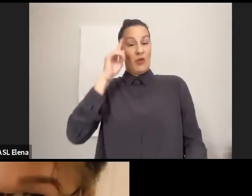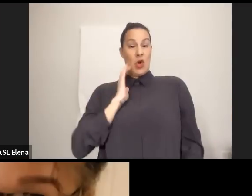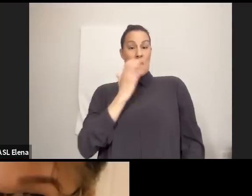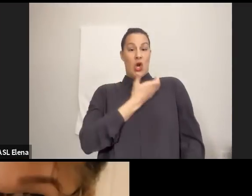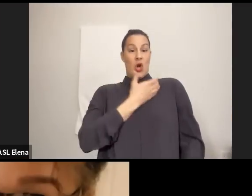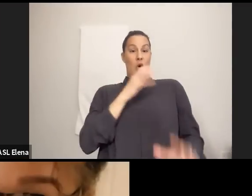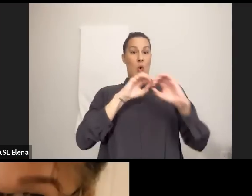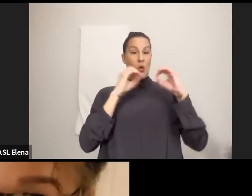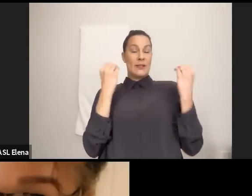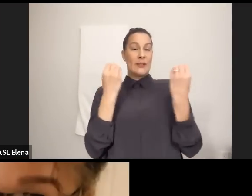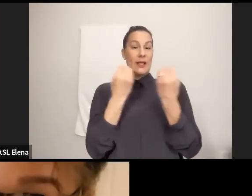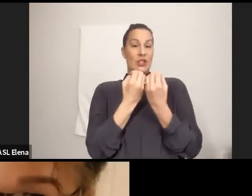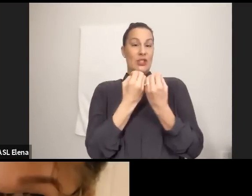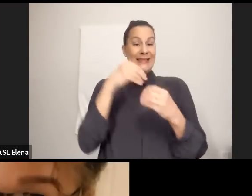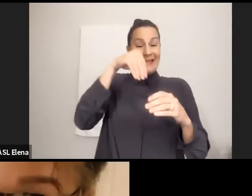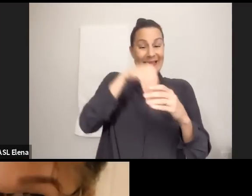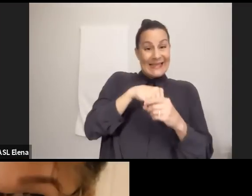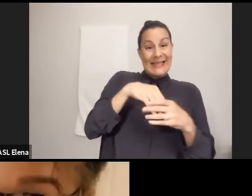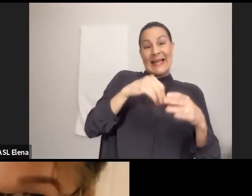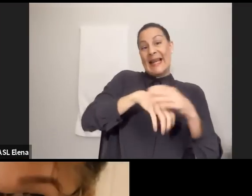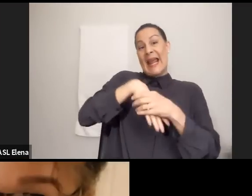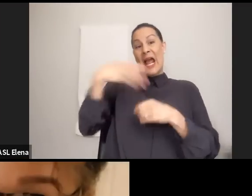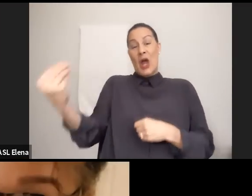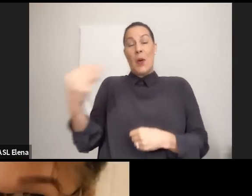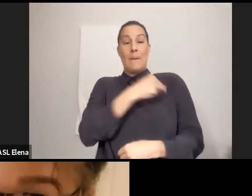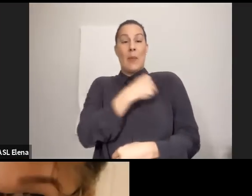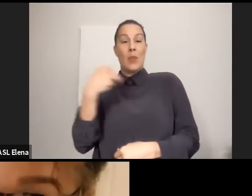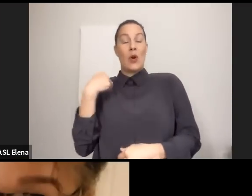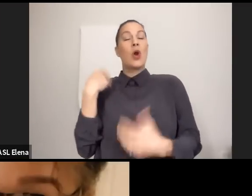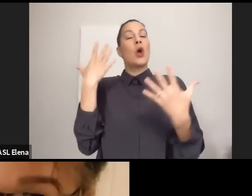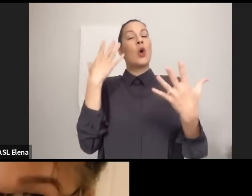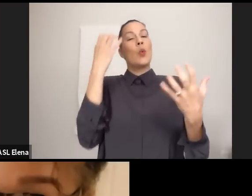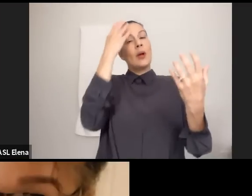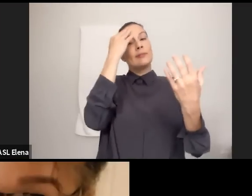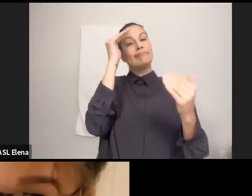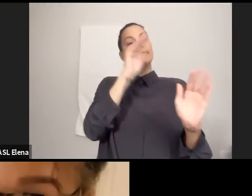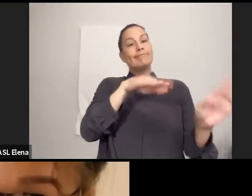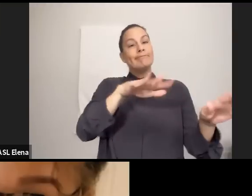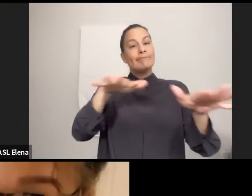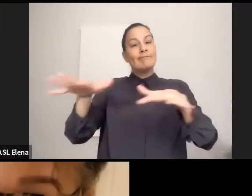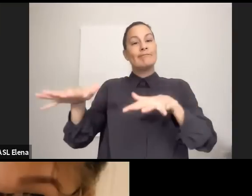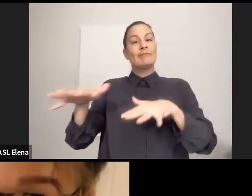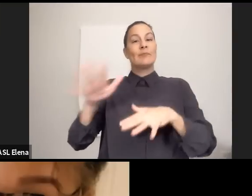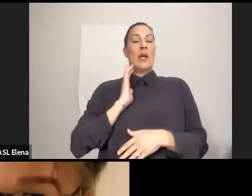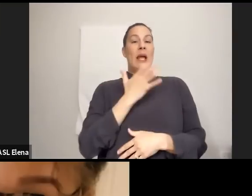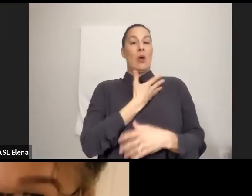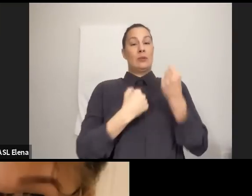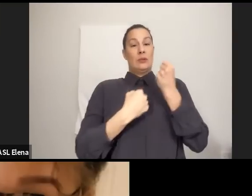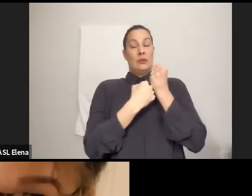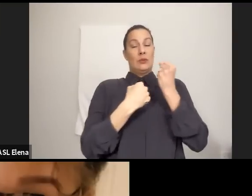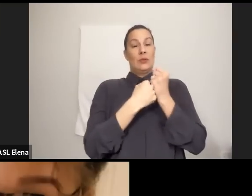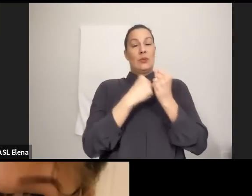and outside members, but I want to give a special shout out to our comrade, Alicia Walker.